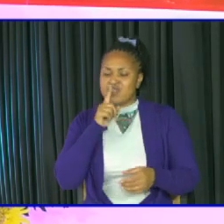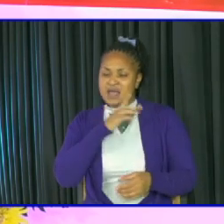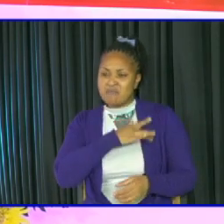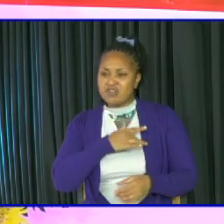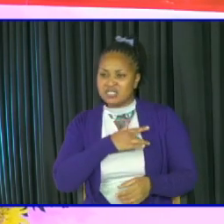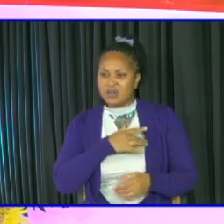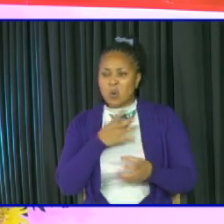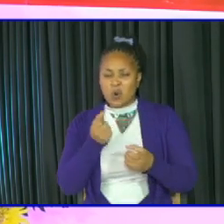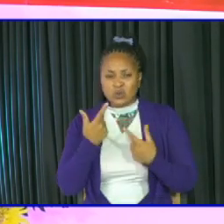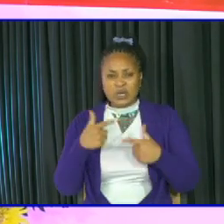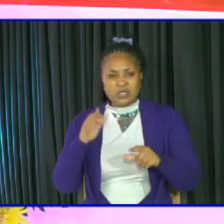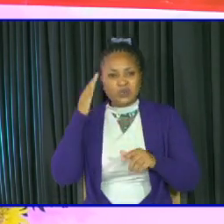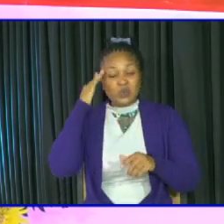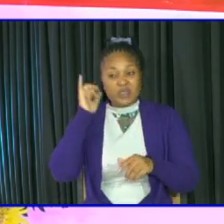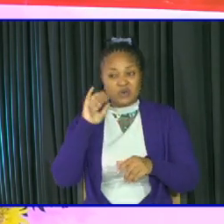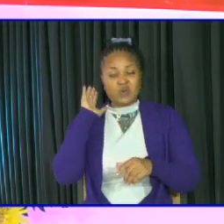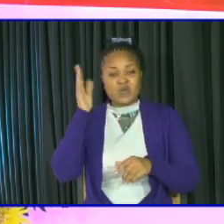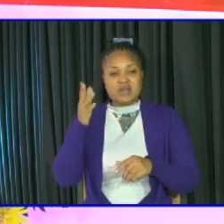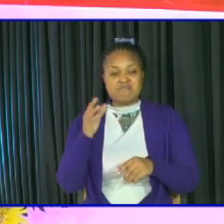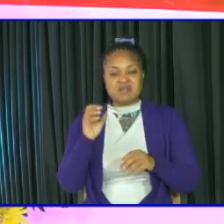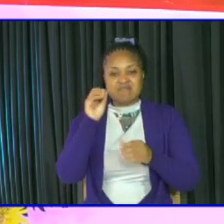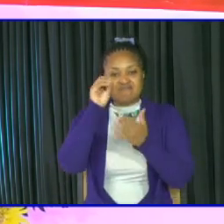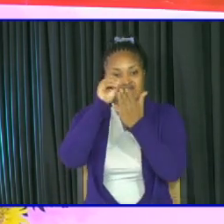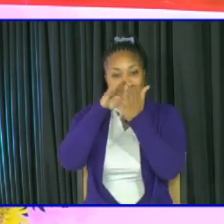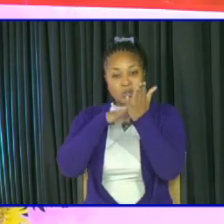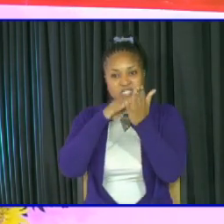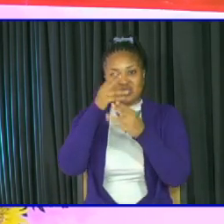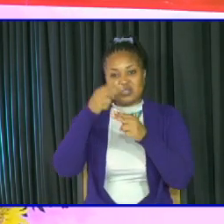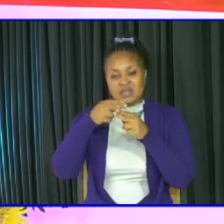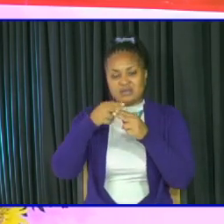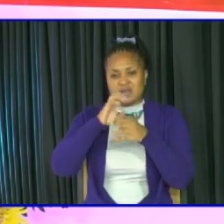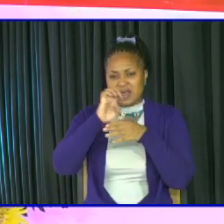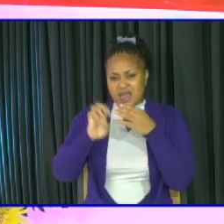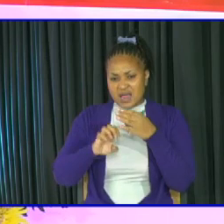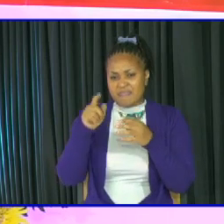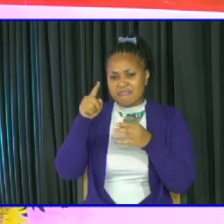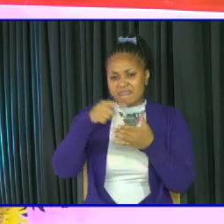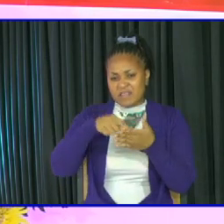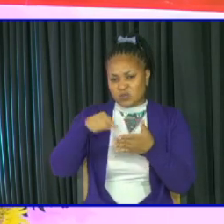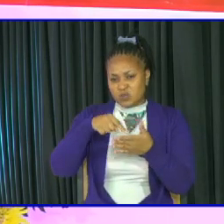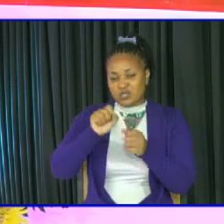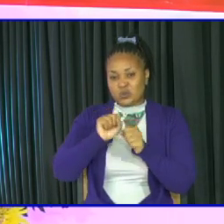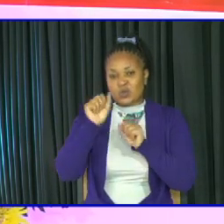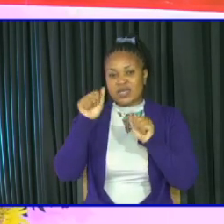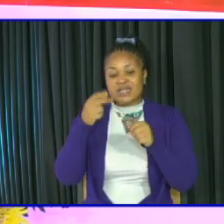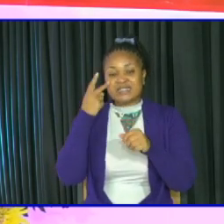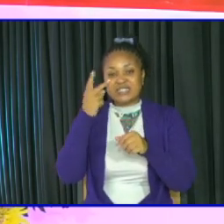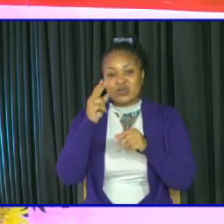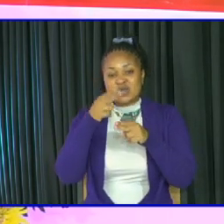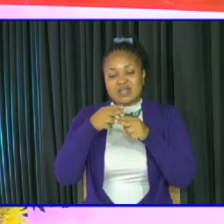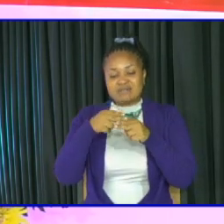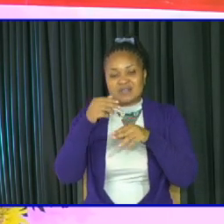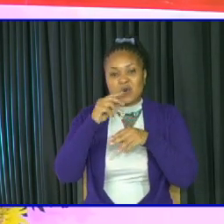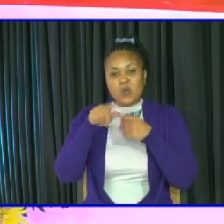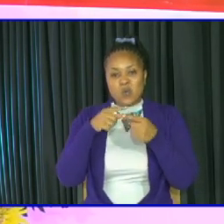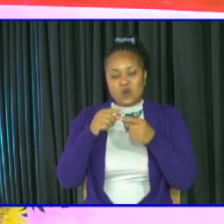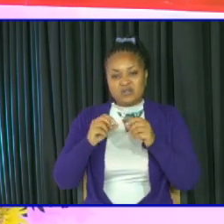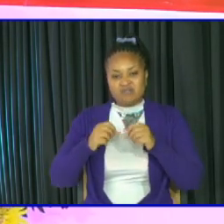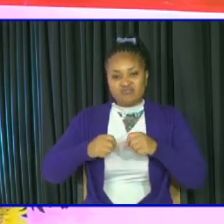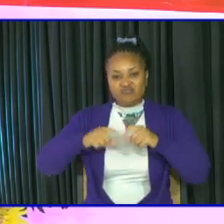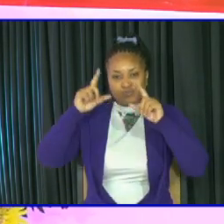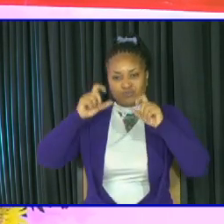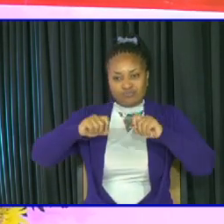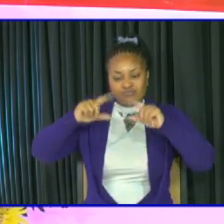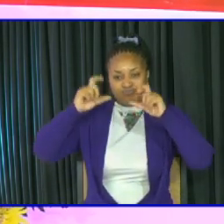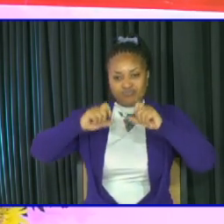that we will be posting your names at the end this week so that you can be able to see your names as it's rolled up on screen. So congratulations to each of